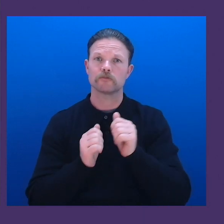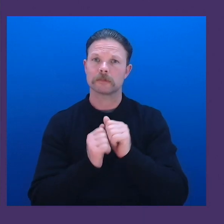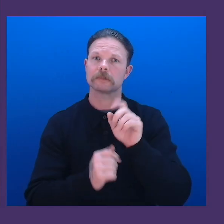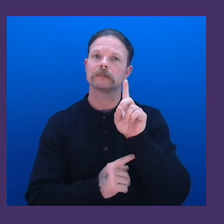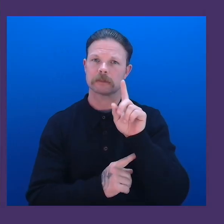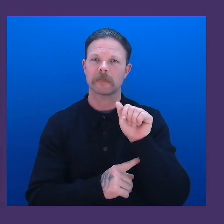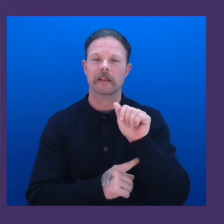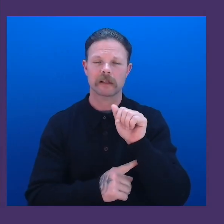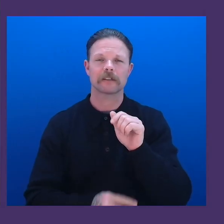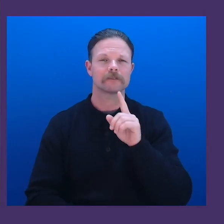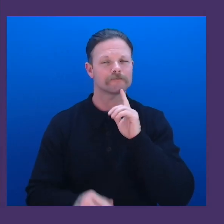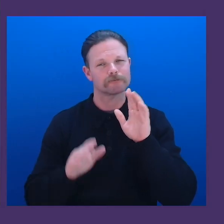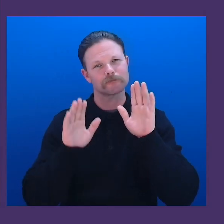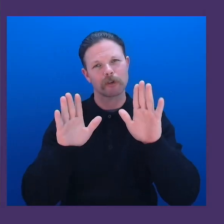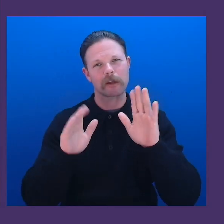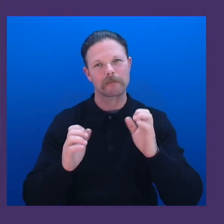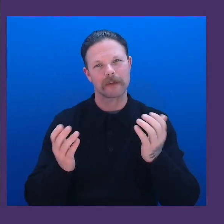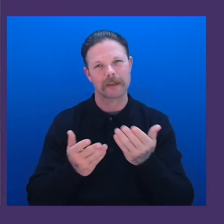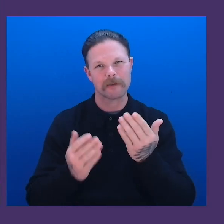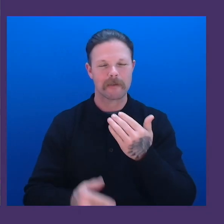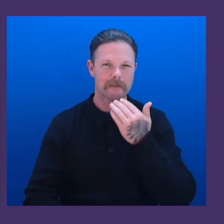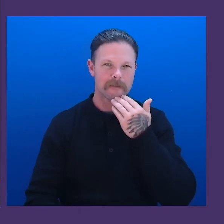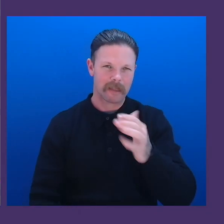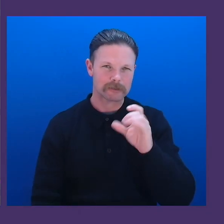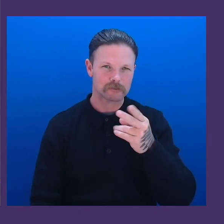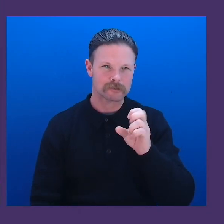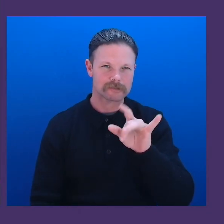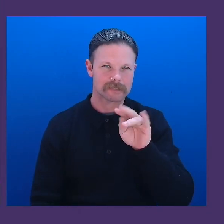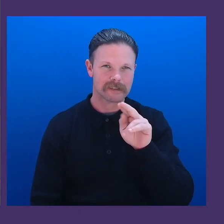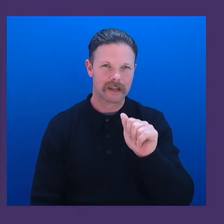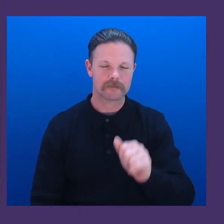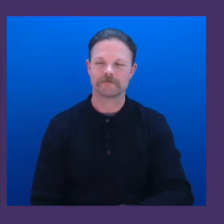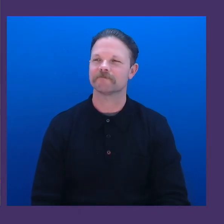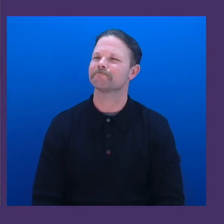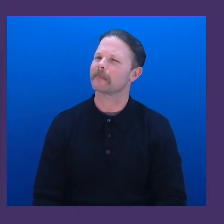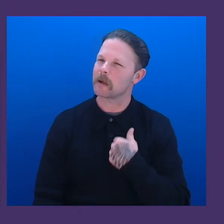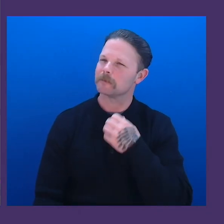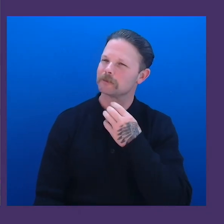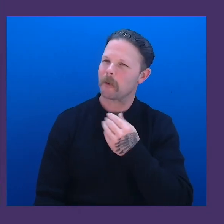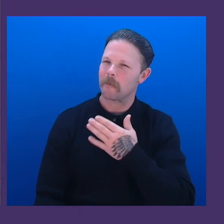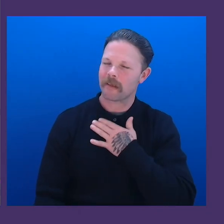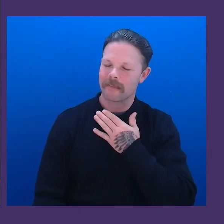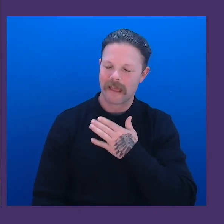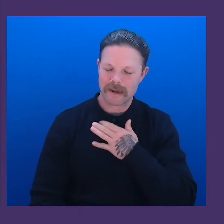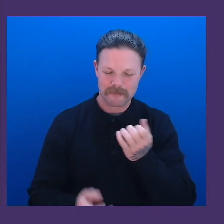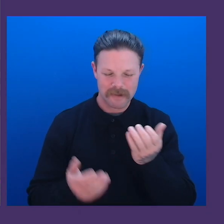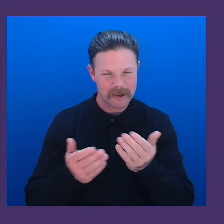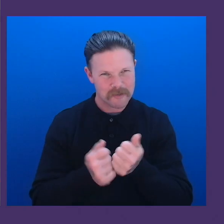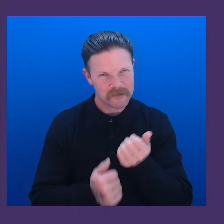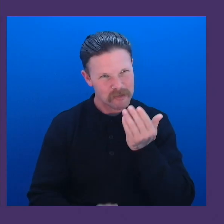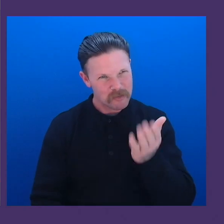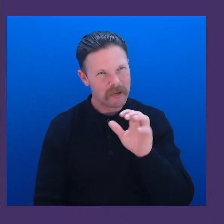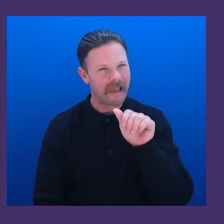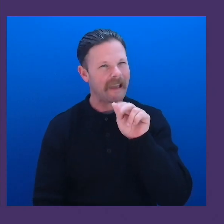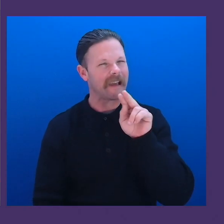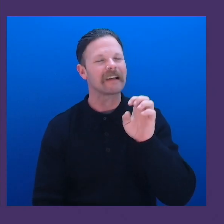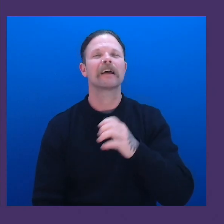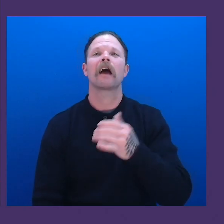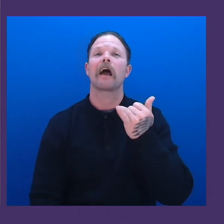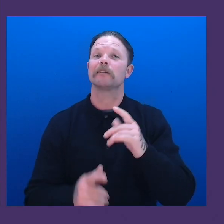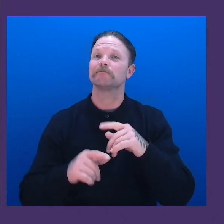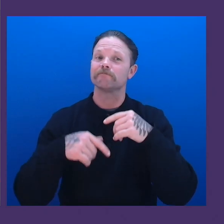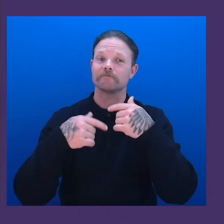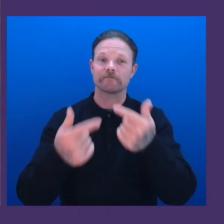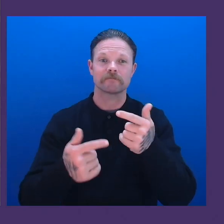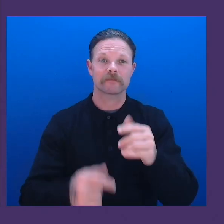It's great to be here. Thanks, Christina. Oh, so glad to be here with you, Anne. And we'll hand it over to Eliel.